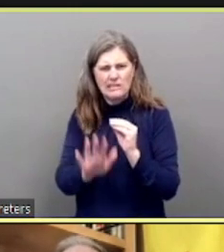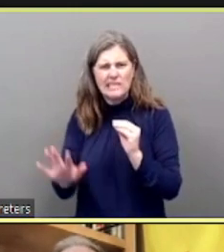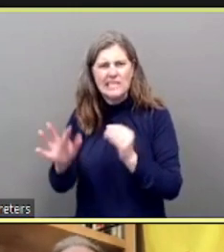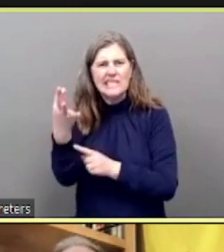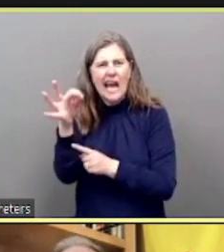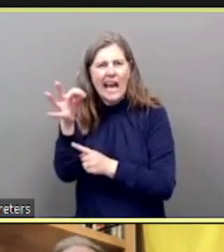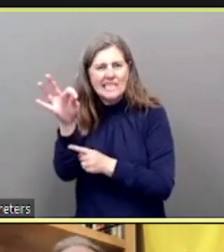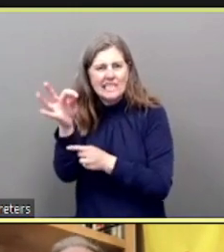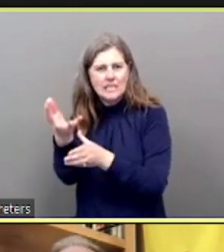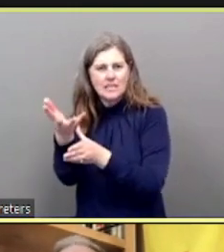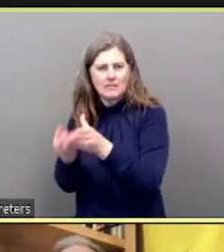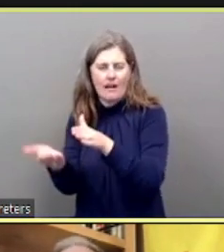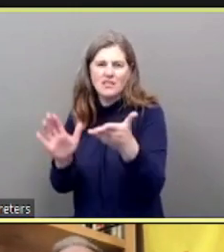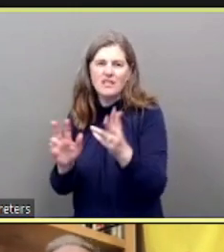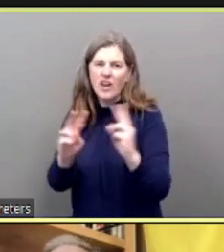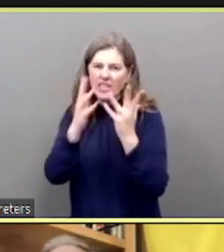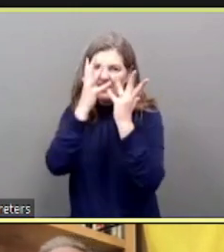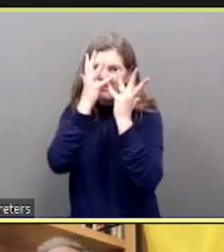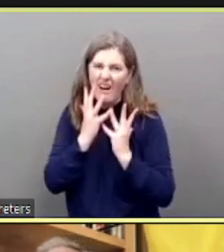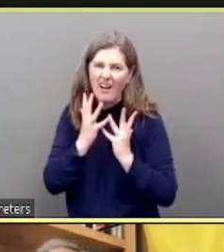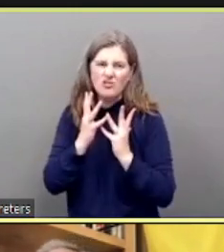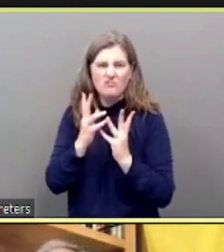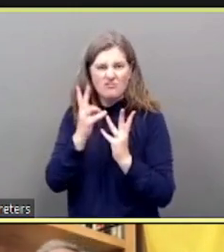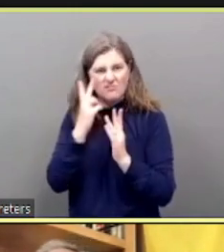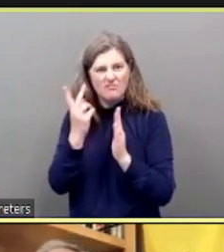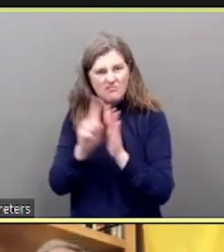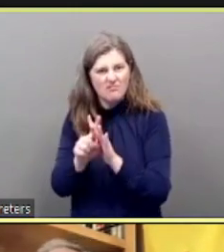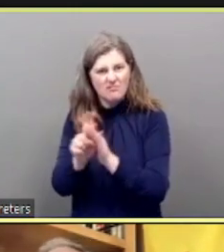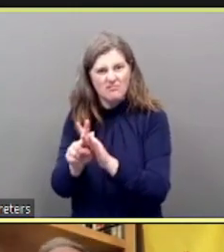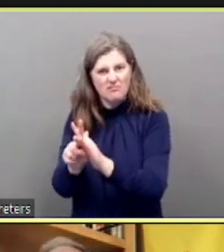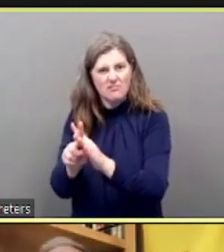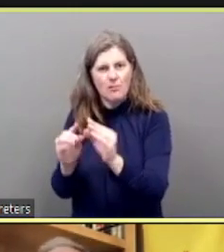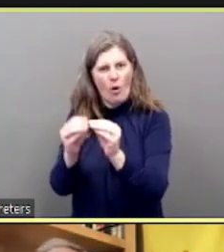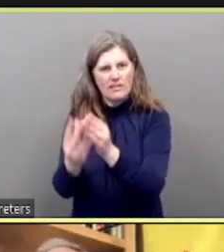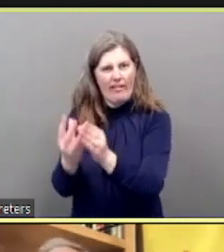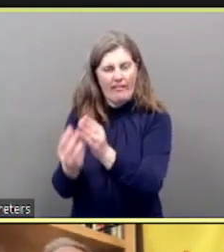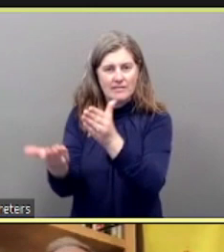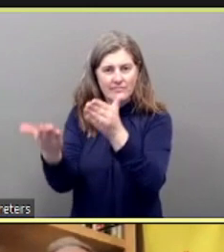deaths. It's very sad to continue to see those deaths, particularly when